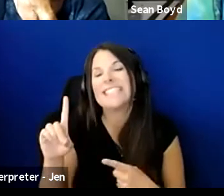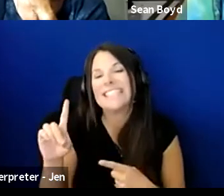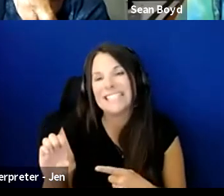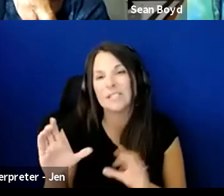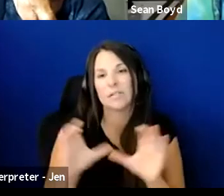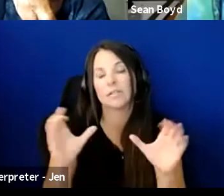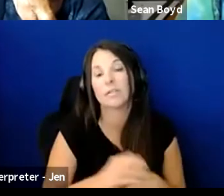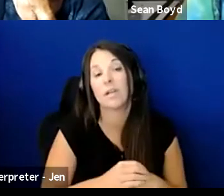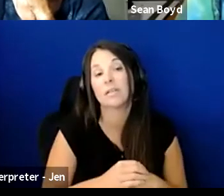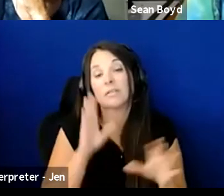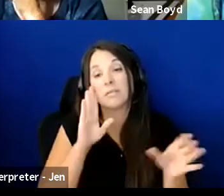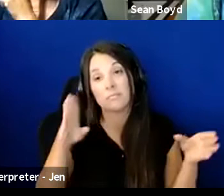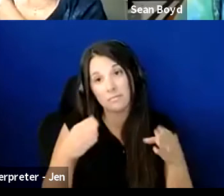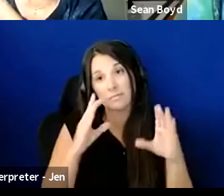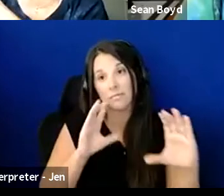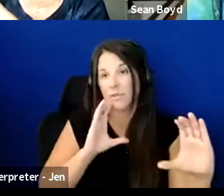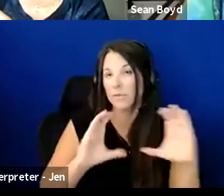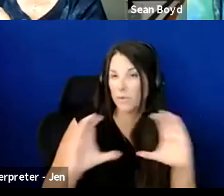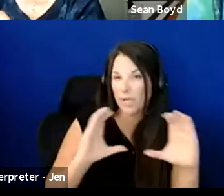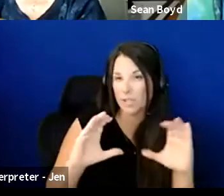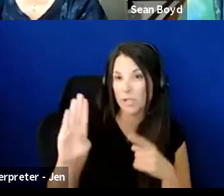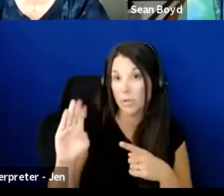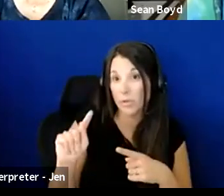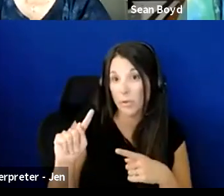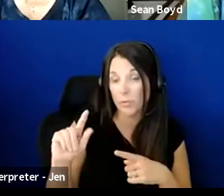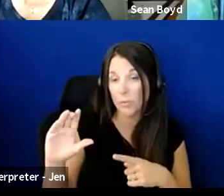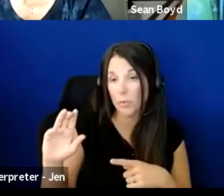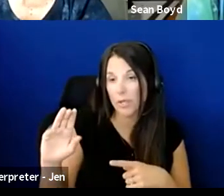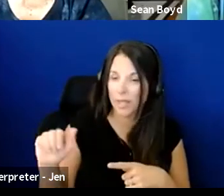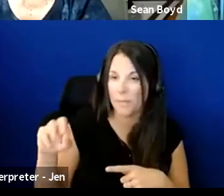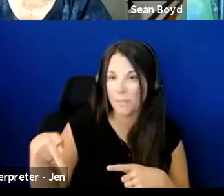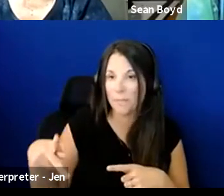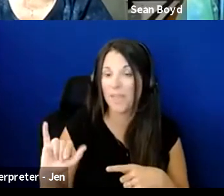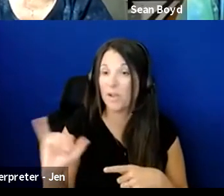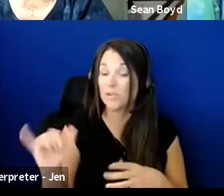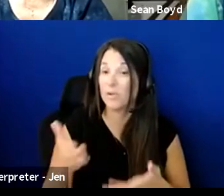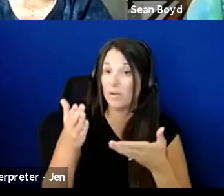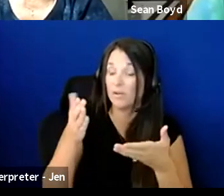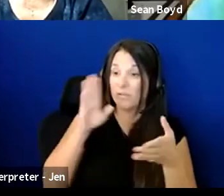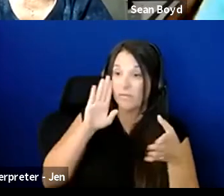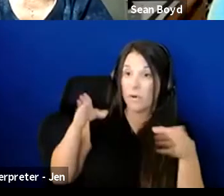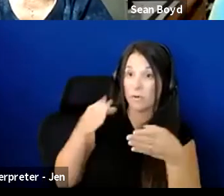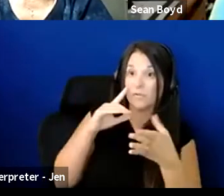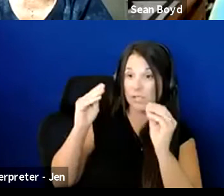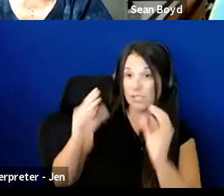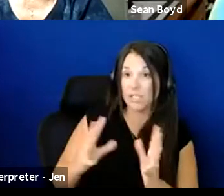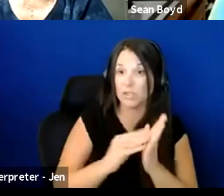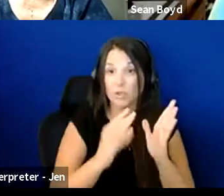and the boot camp sessions that we offer also focus on teacher-student and student-student communication.